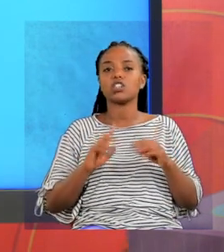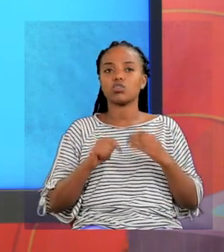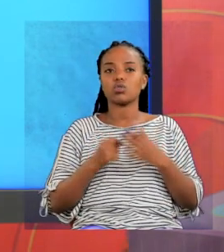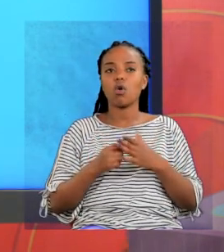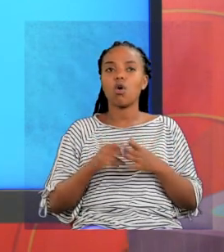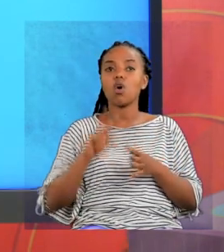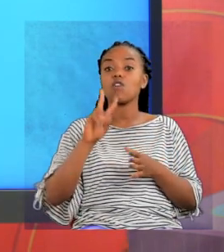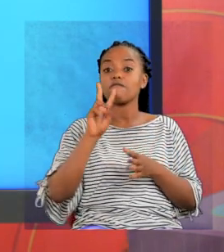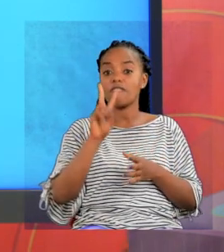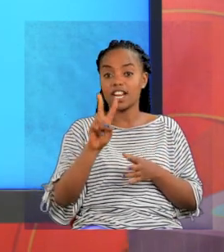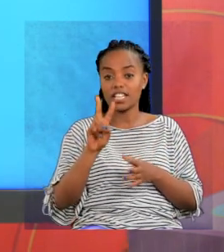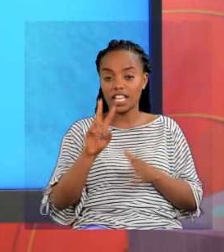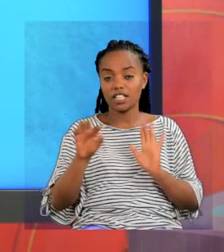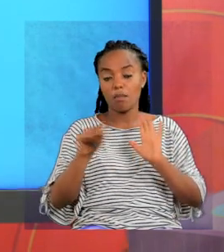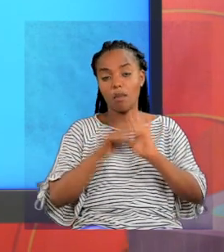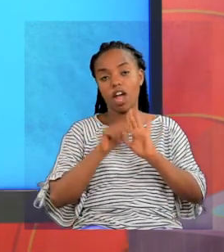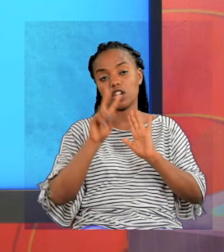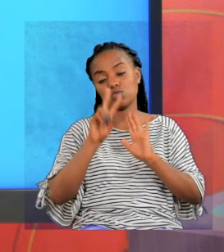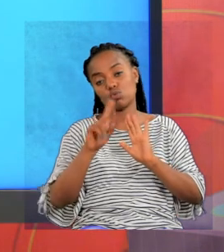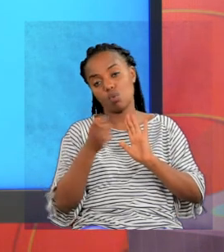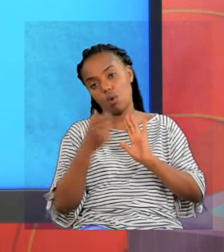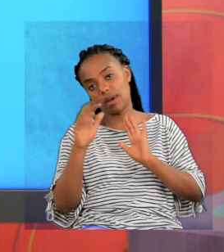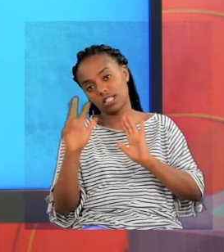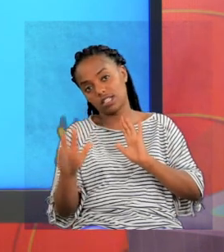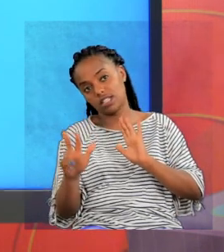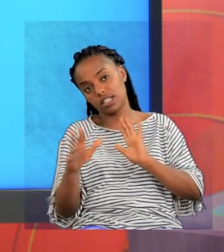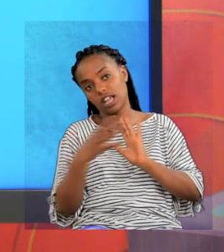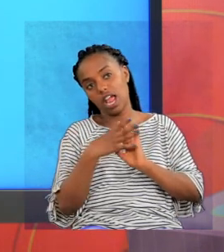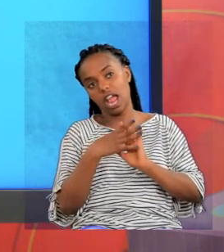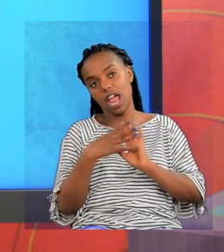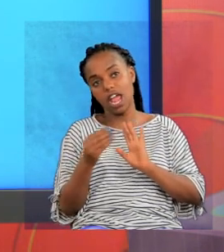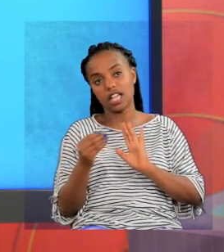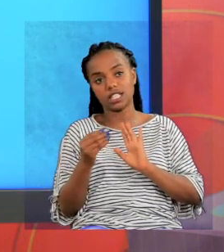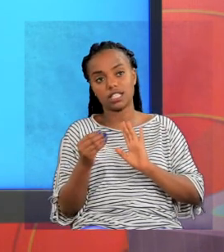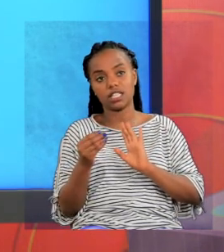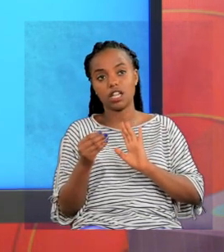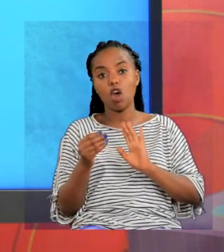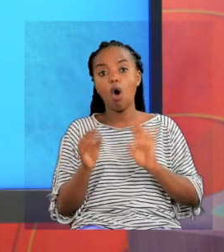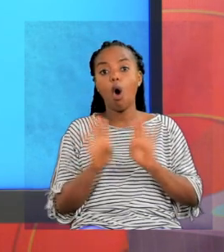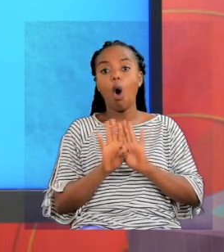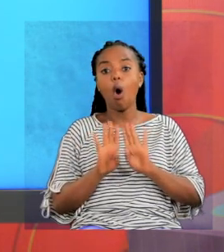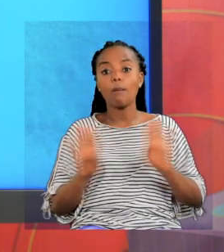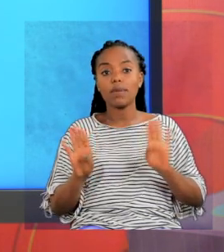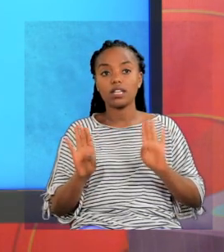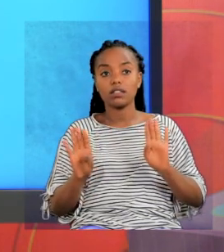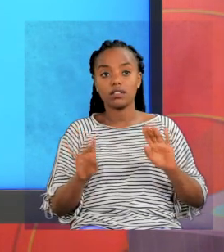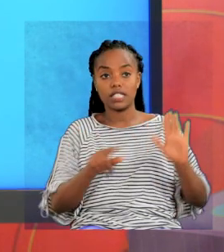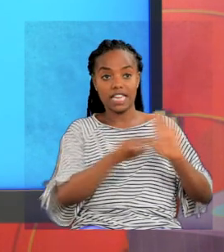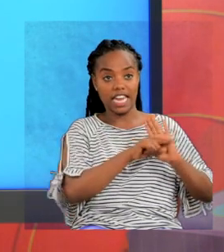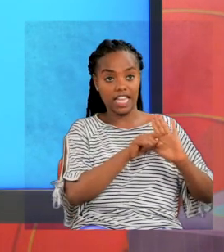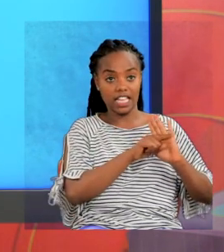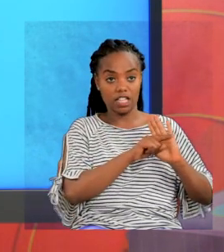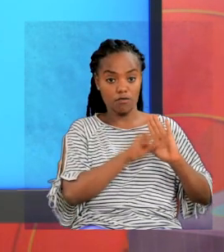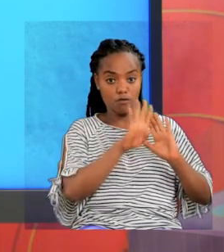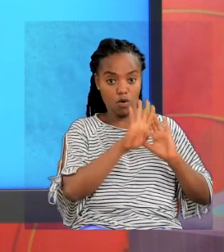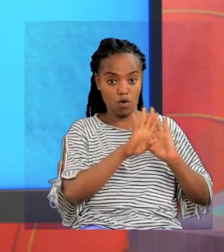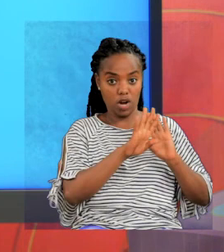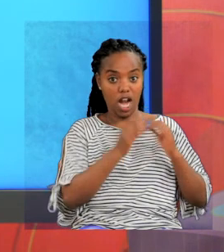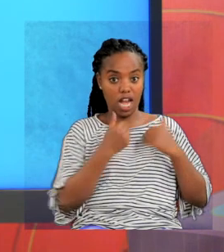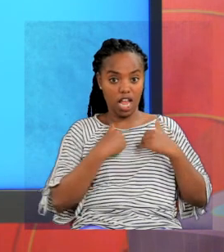vertex is minus 2 comma 3, and it opens, this one is negative, it opens to the